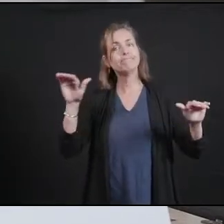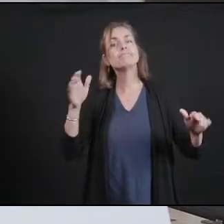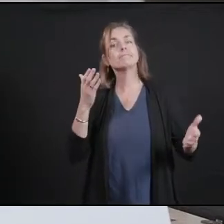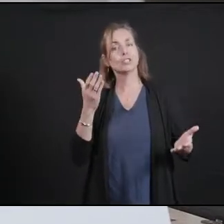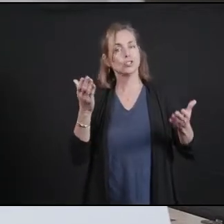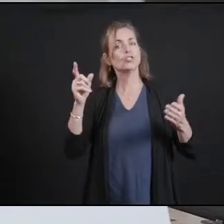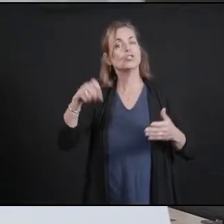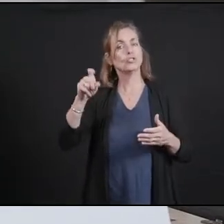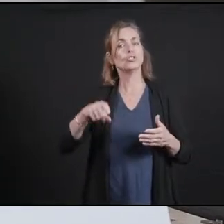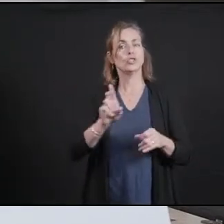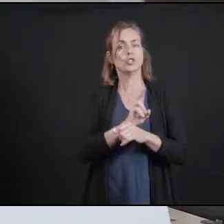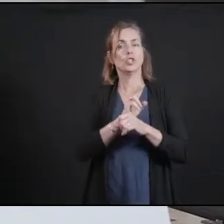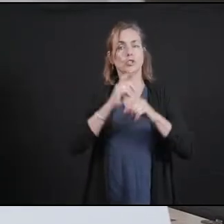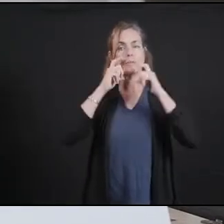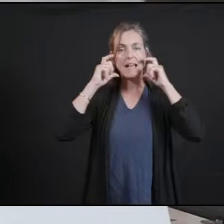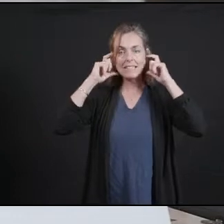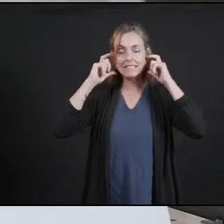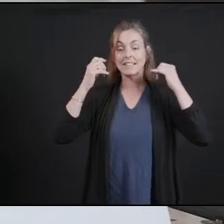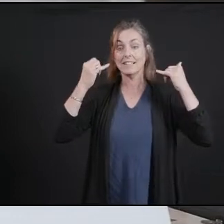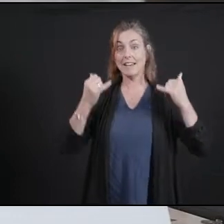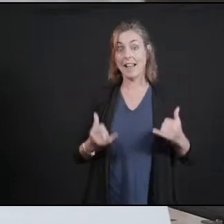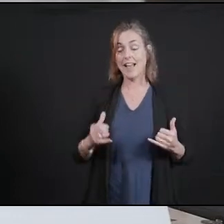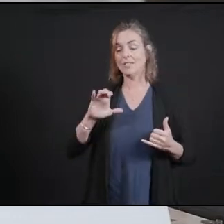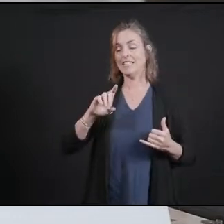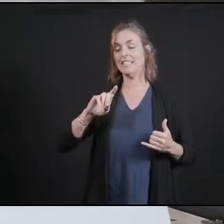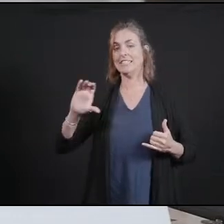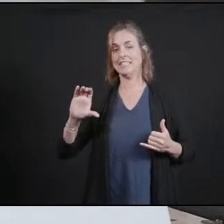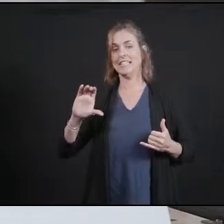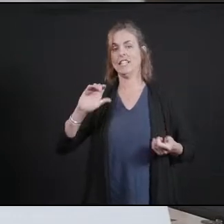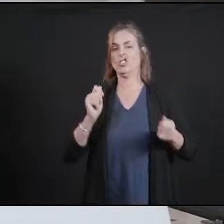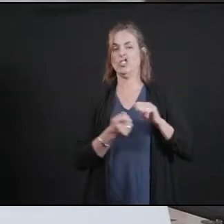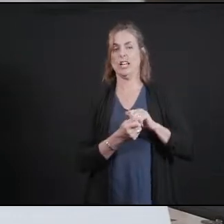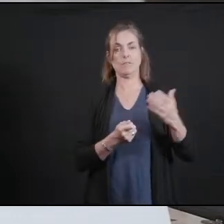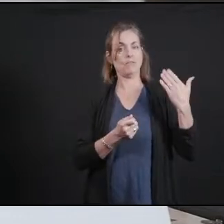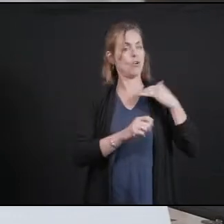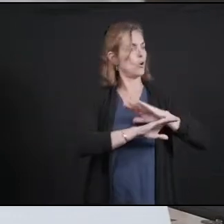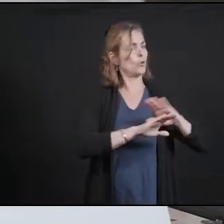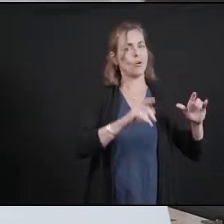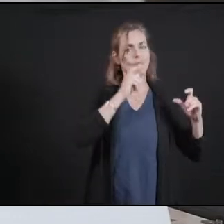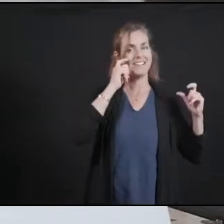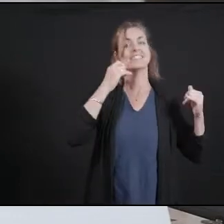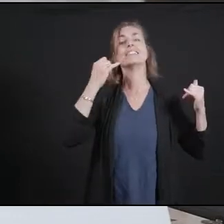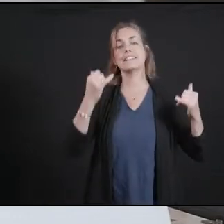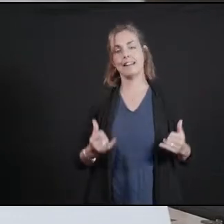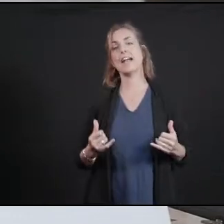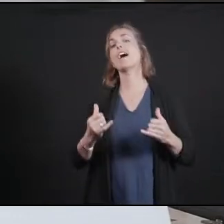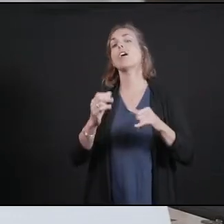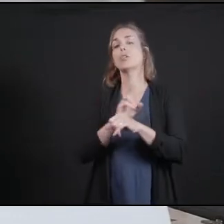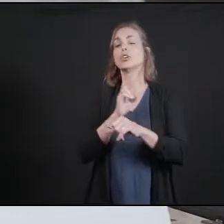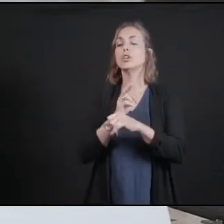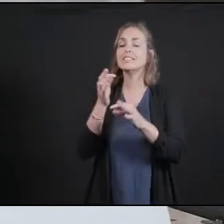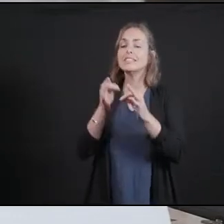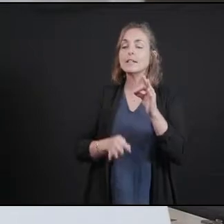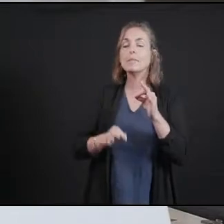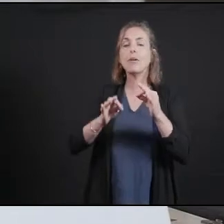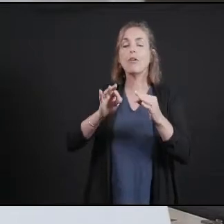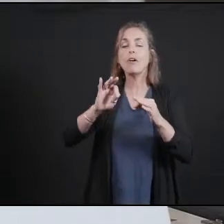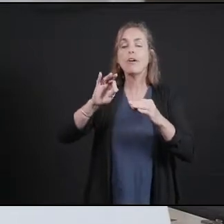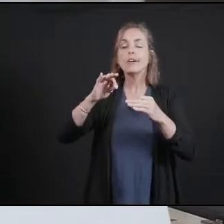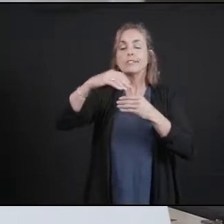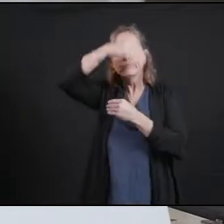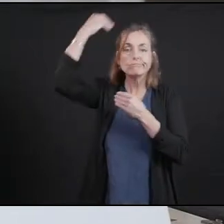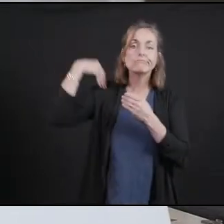in respiratory symptoms, for example, cough, shortness of breath, and of at least 10 days have passed since symptoms first